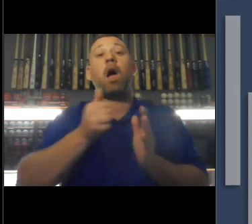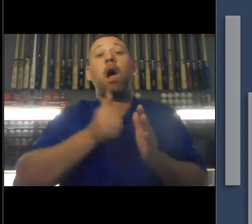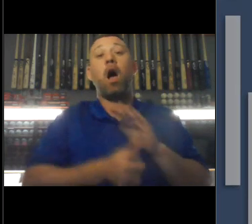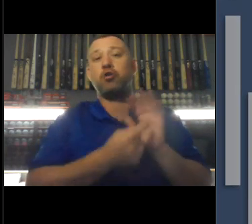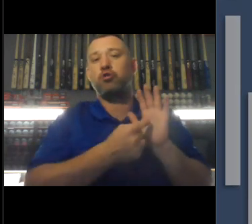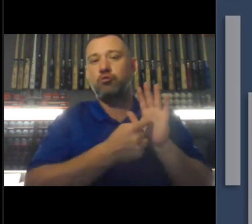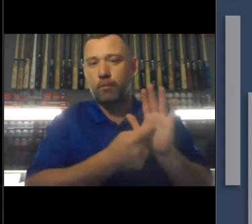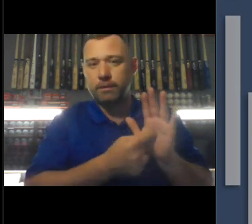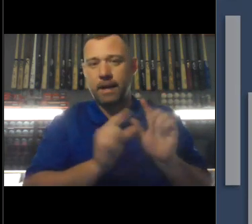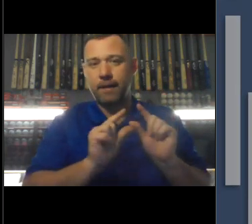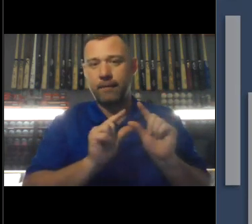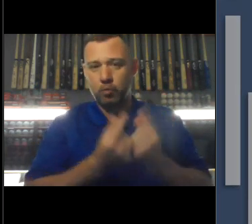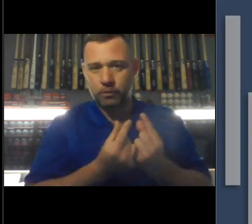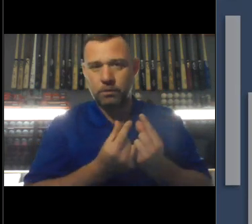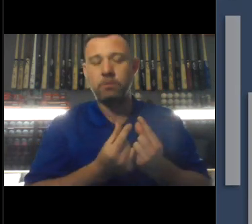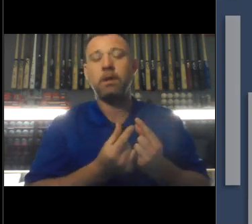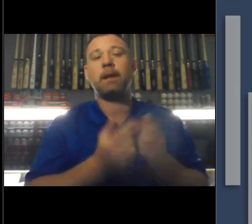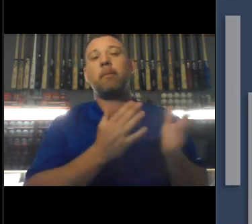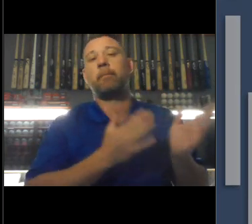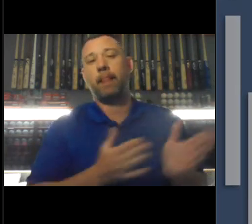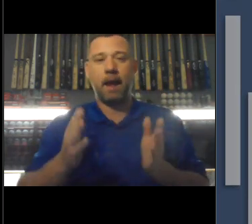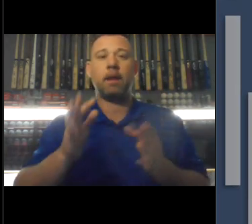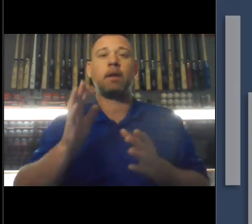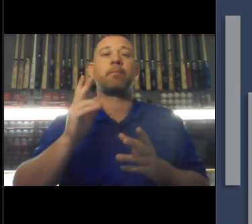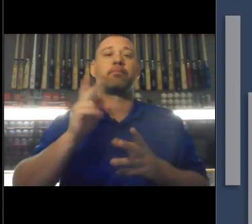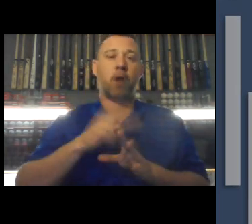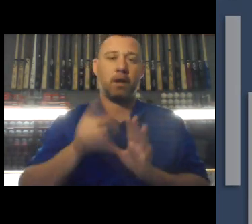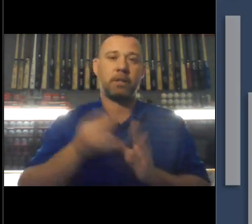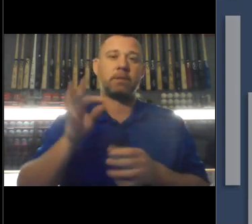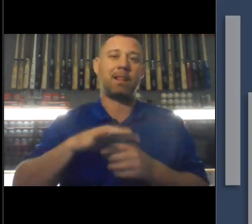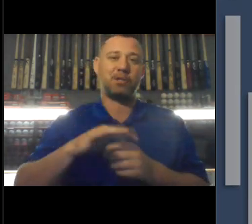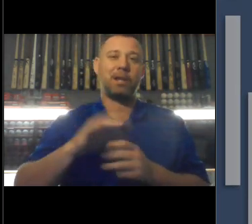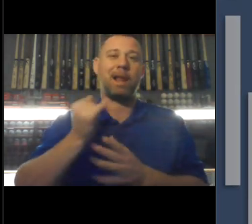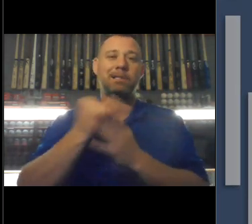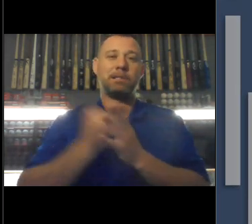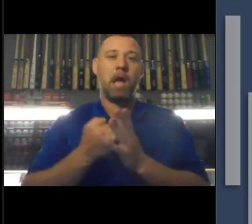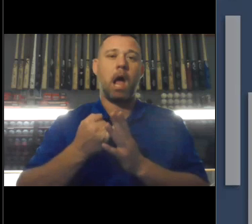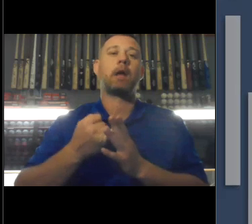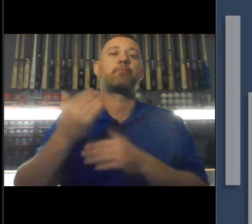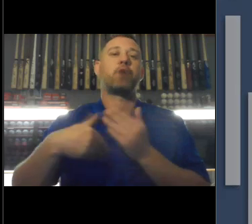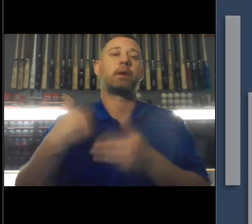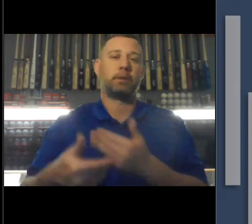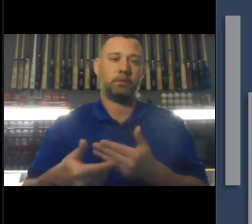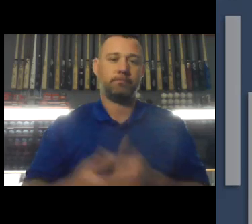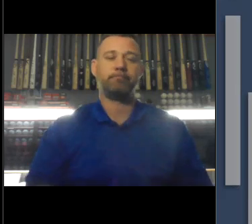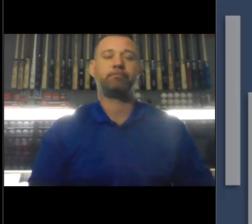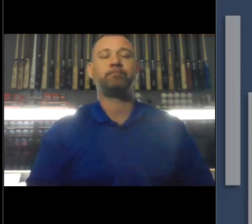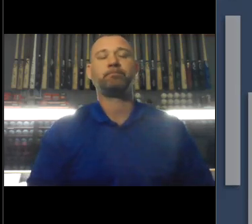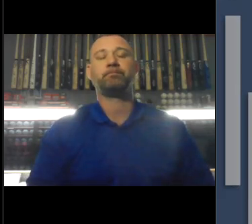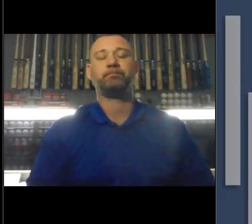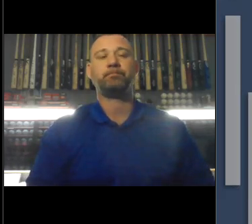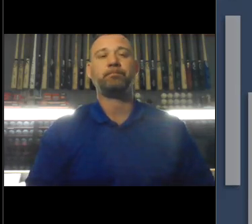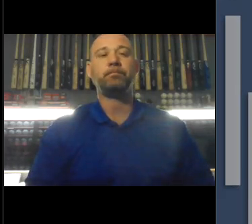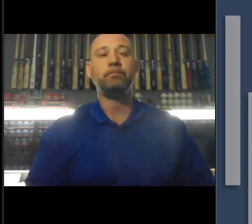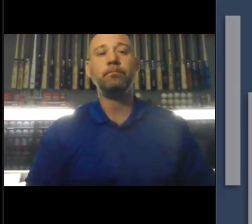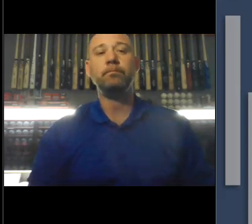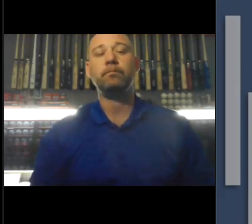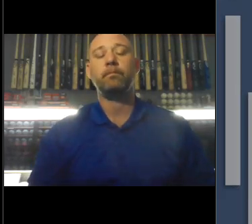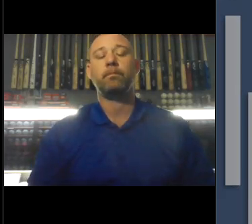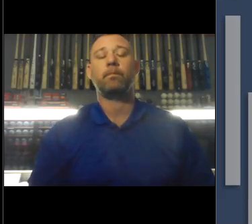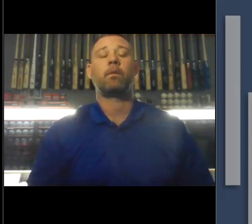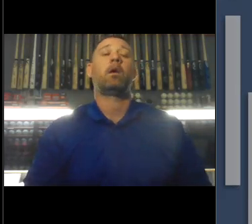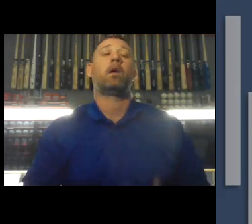groups in the planning, project selection, and design process. Equitable outcomes have been a central goal of the SB1